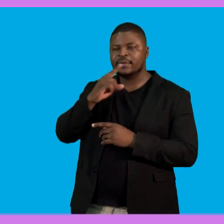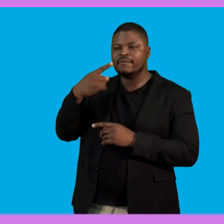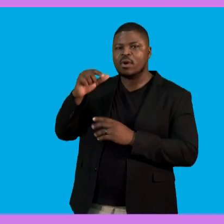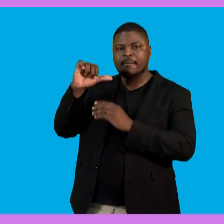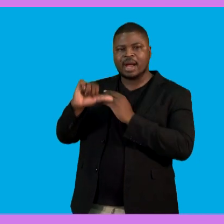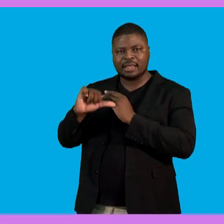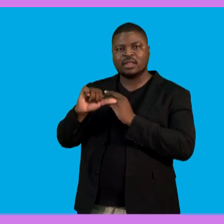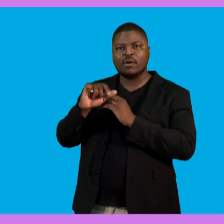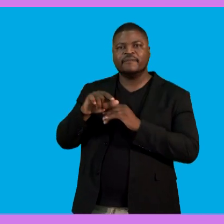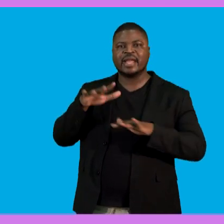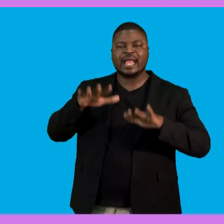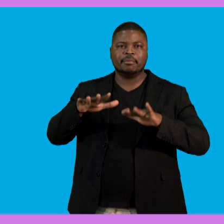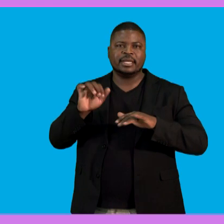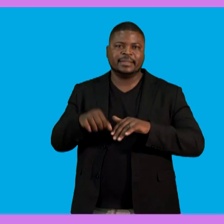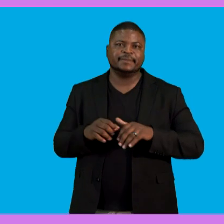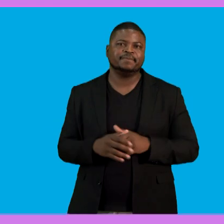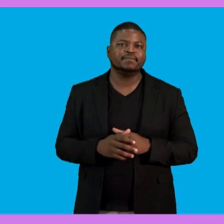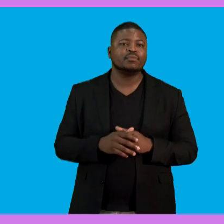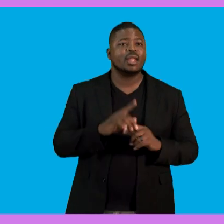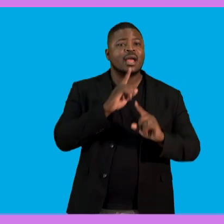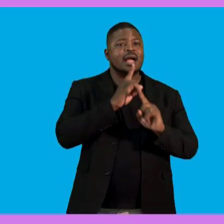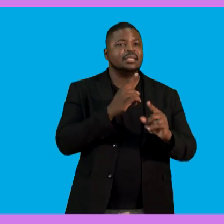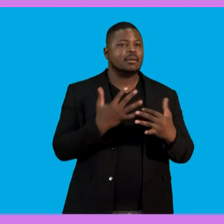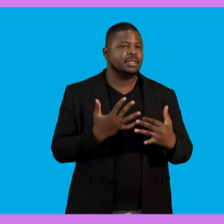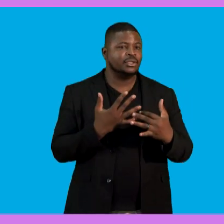month of April. So your answer here will be